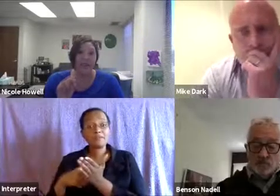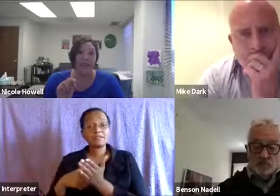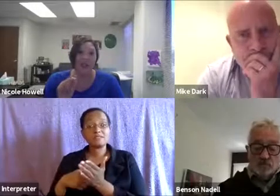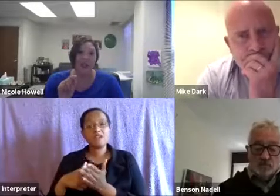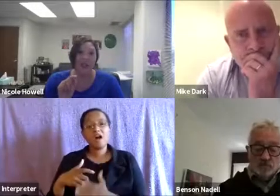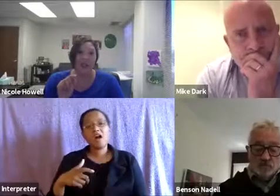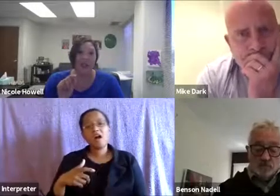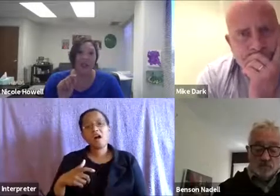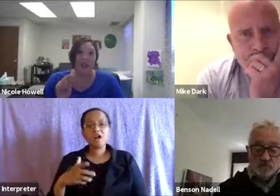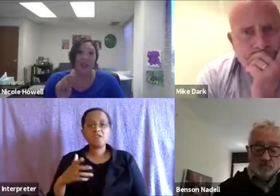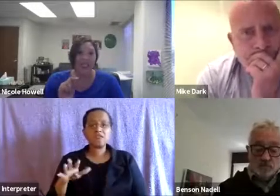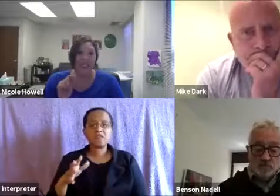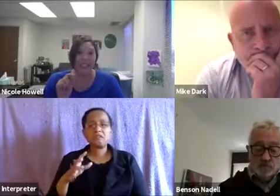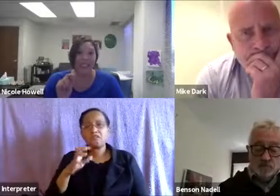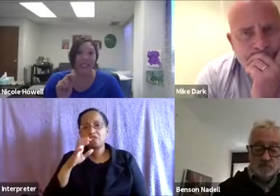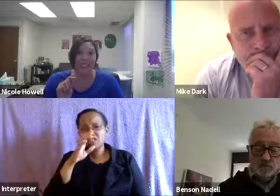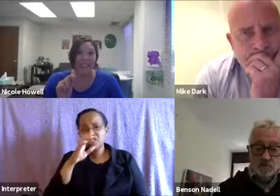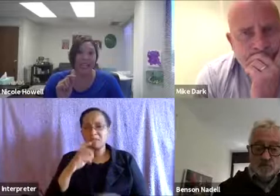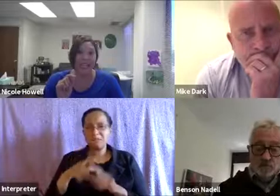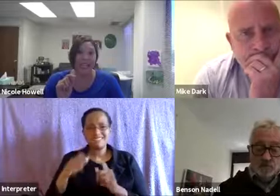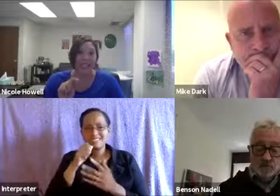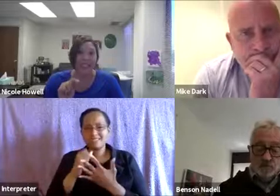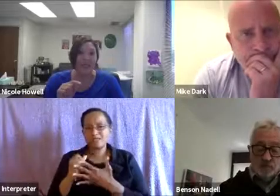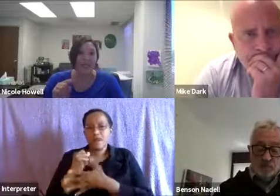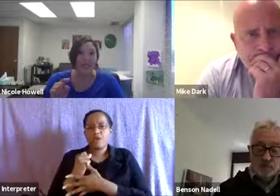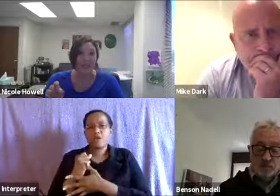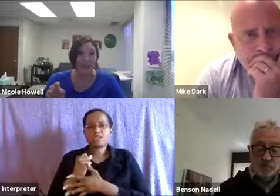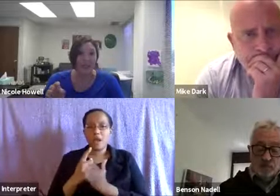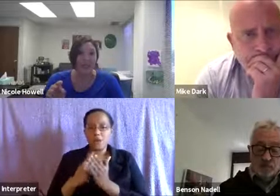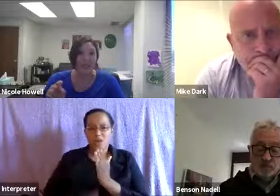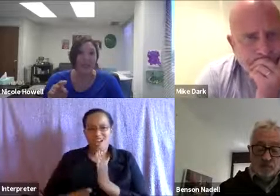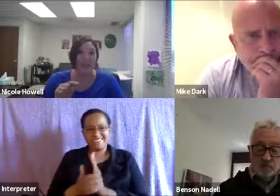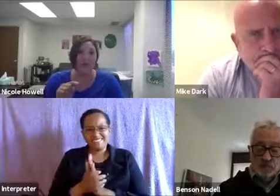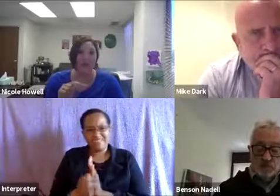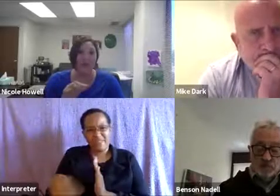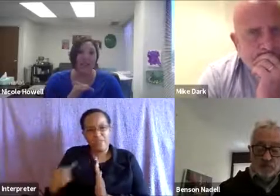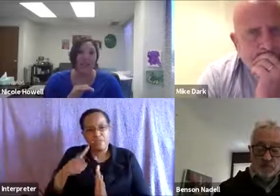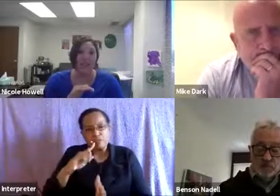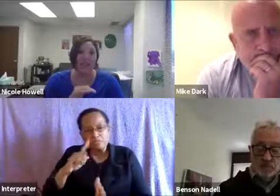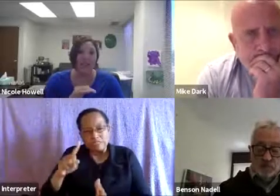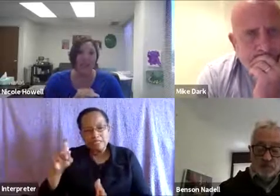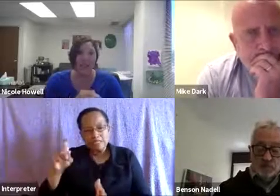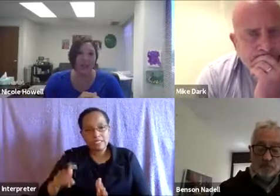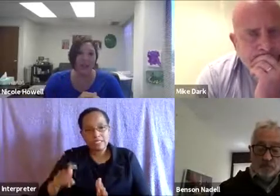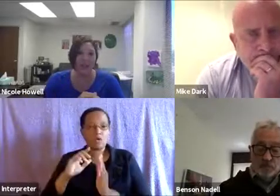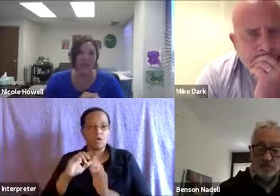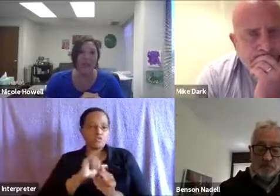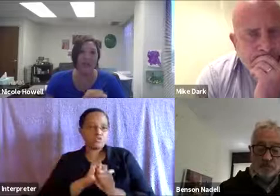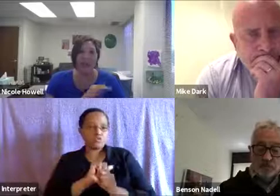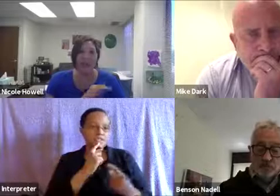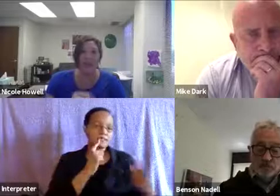if money is allocated, there has to be careful accountability and